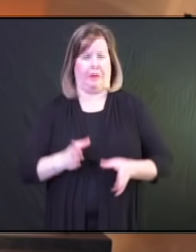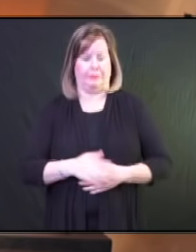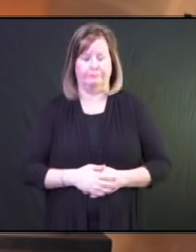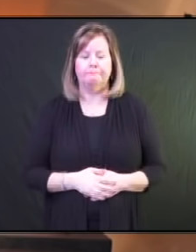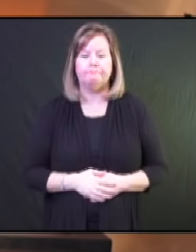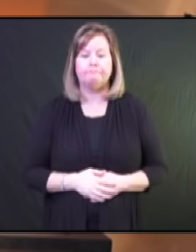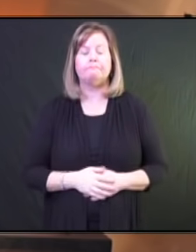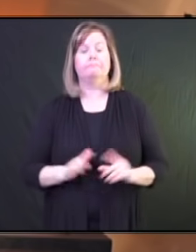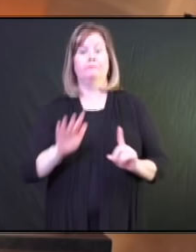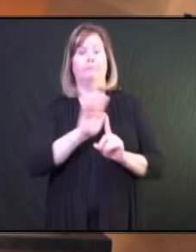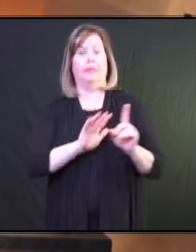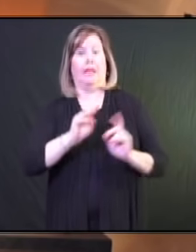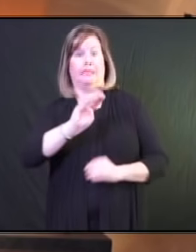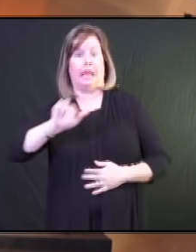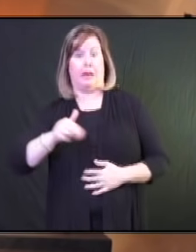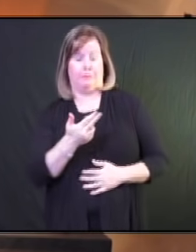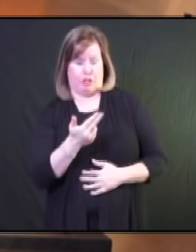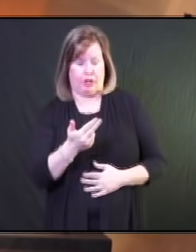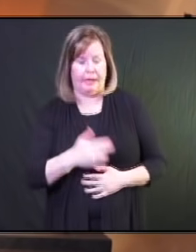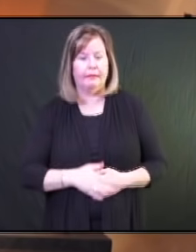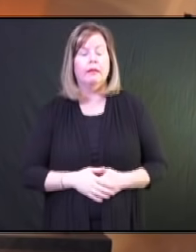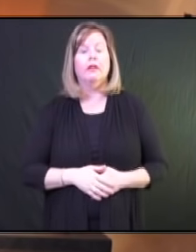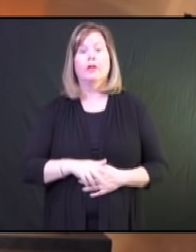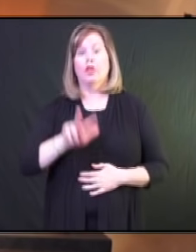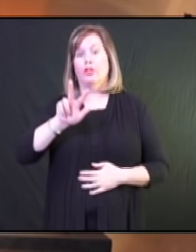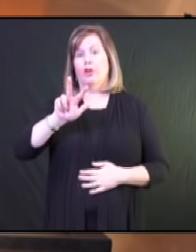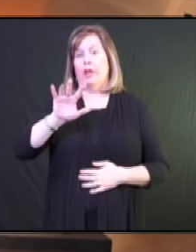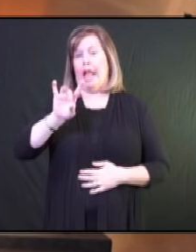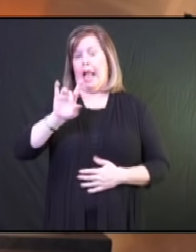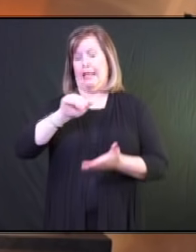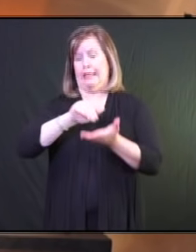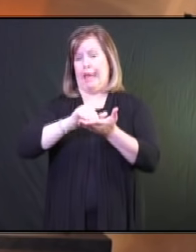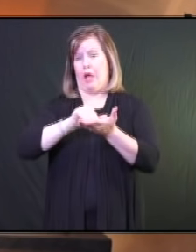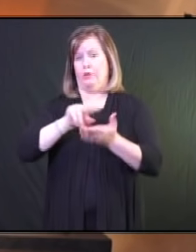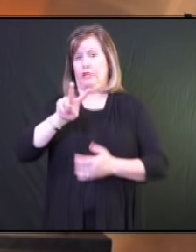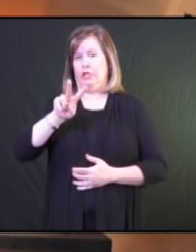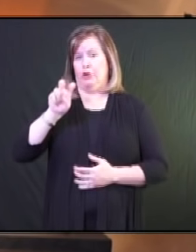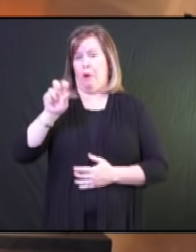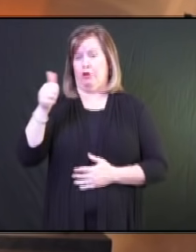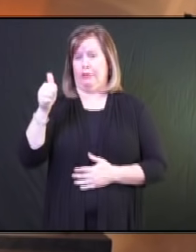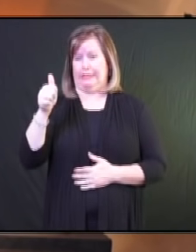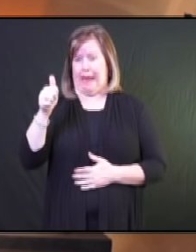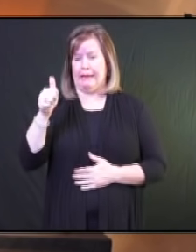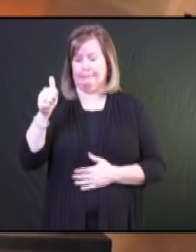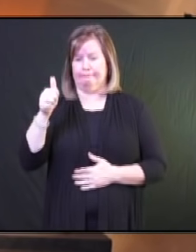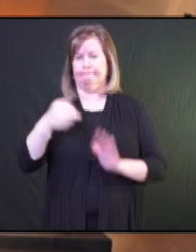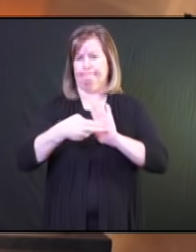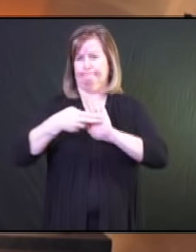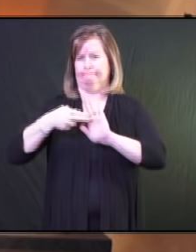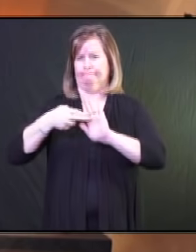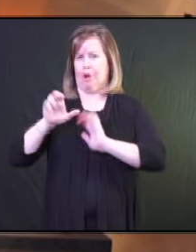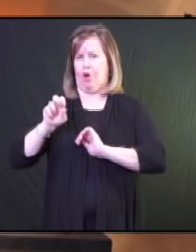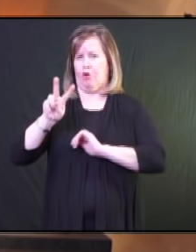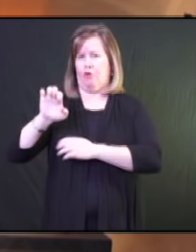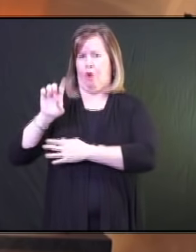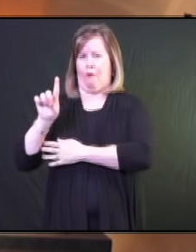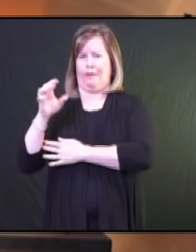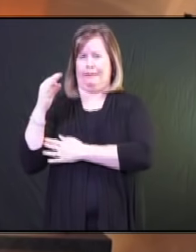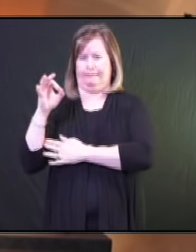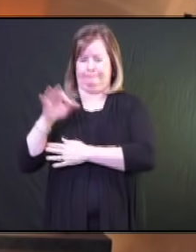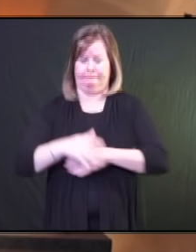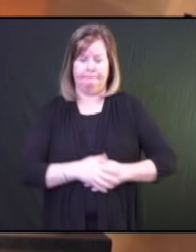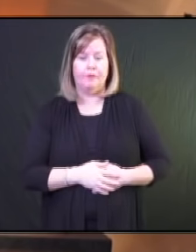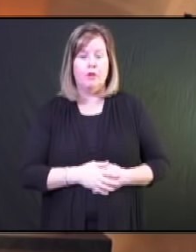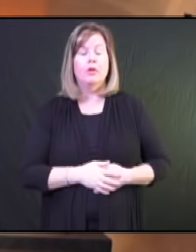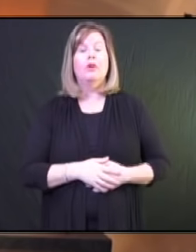is reporting that there are 38,210 diagnosed cases of COVID-19 around the state and